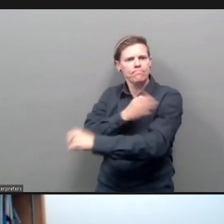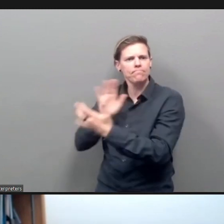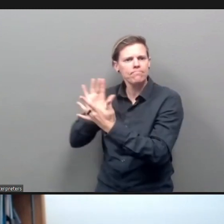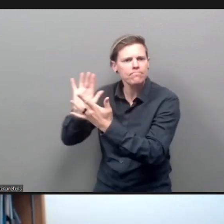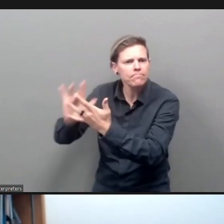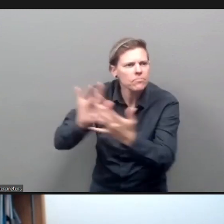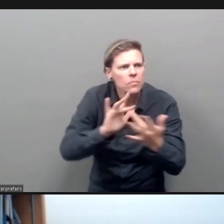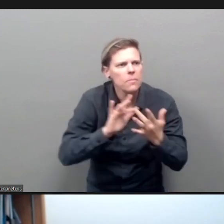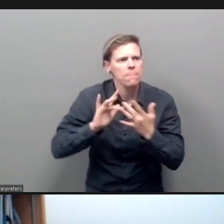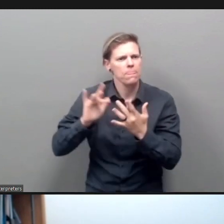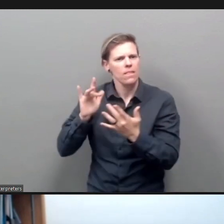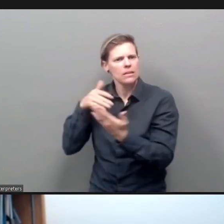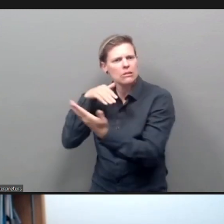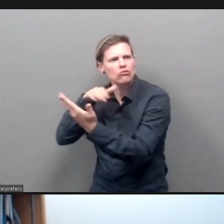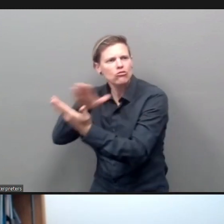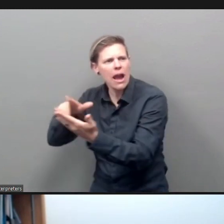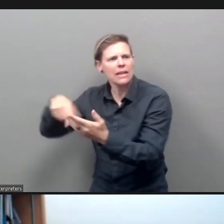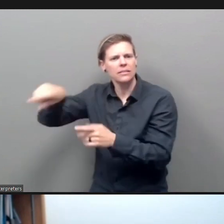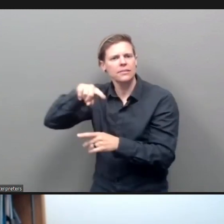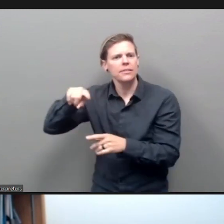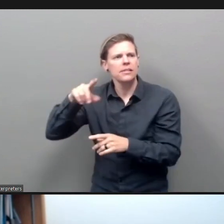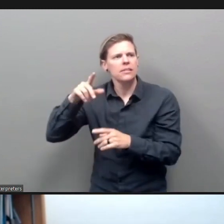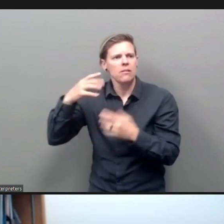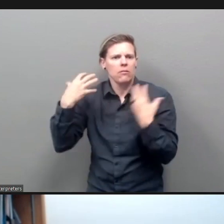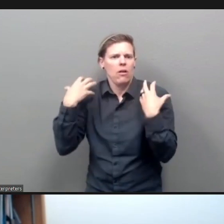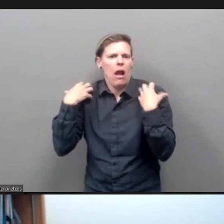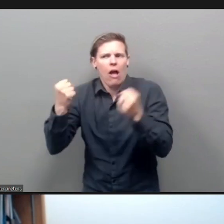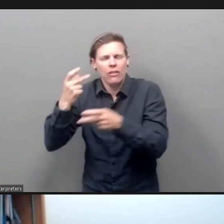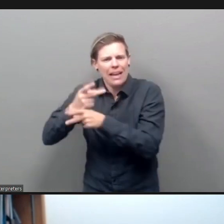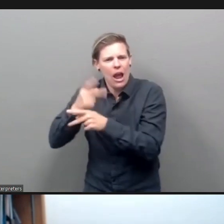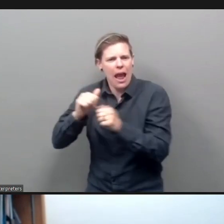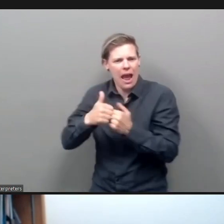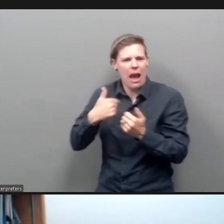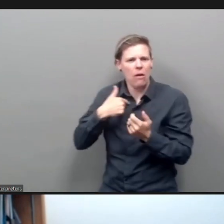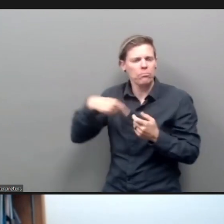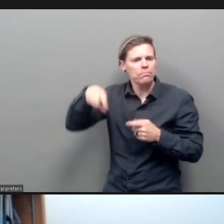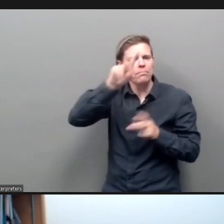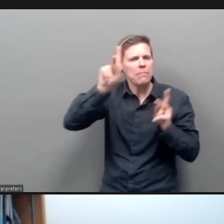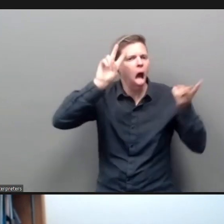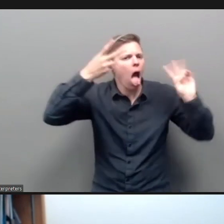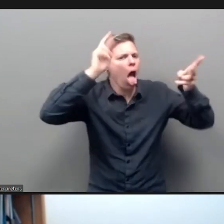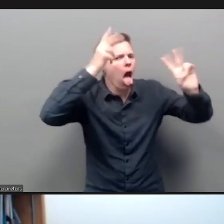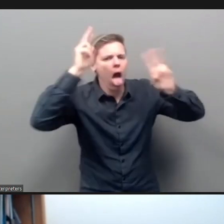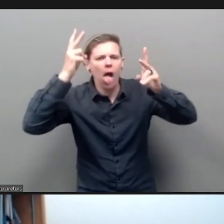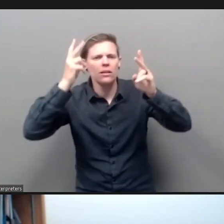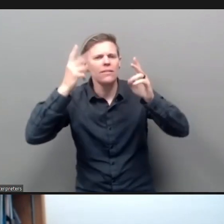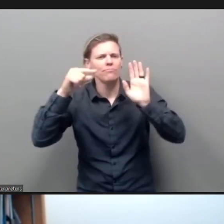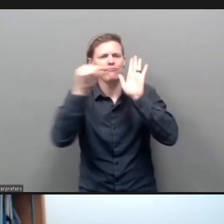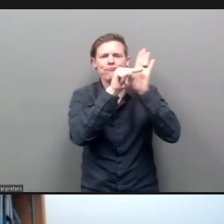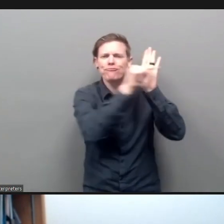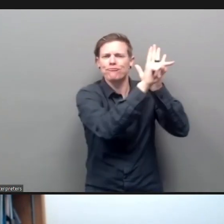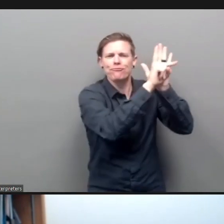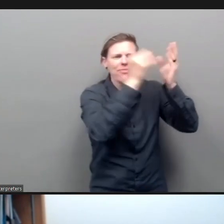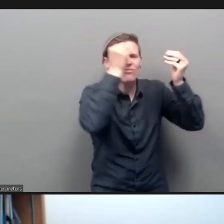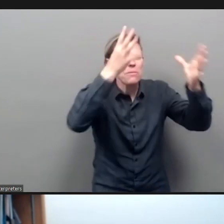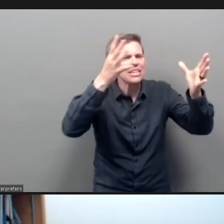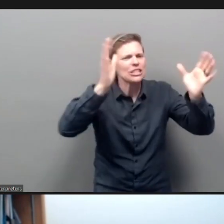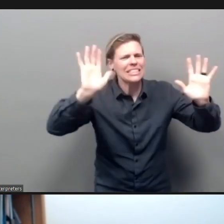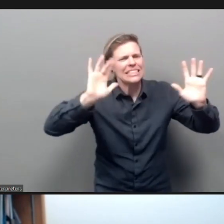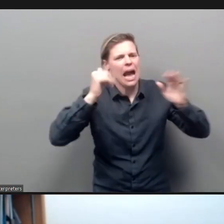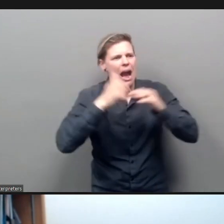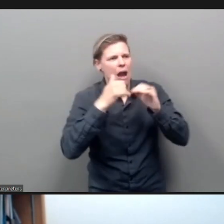to circulate? Yeah, I'm going to start with Laura on that one, because she's got a whole program of community health workers,